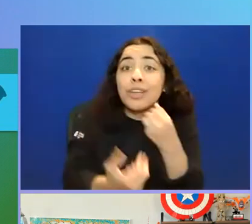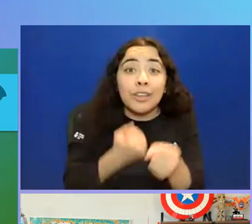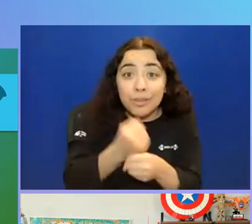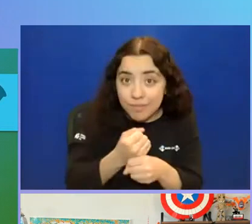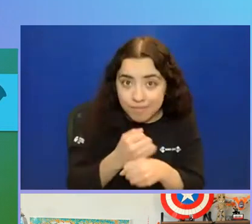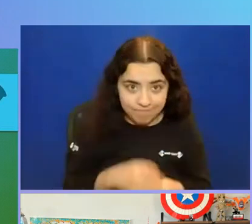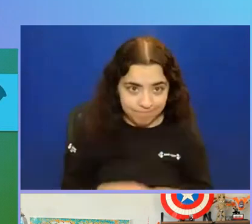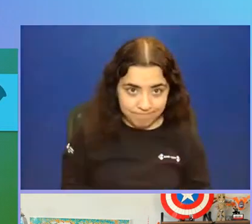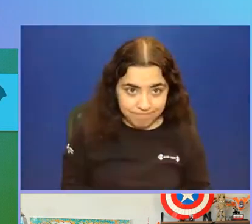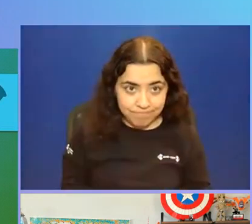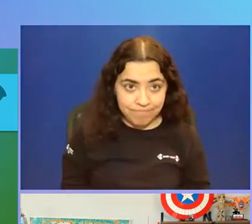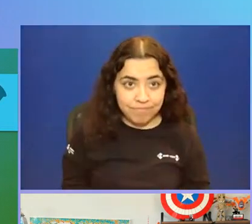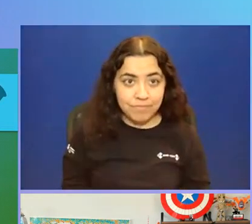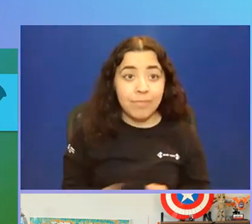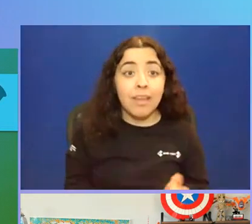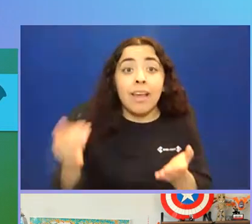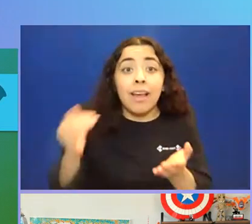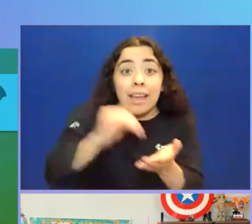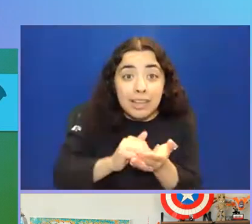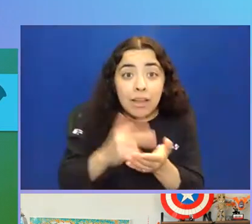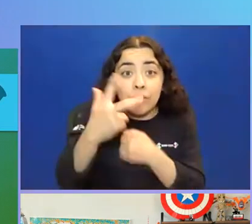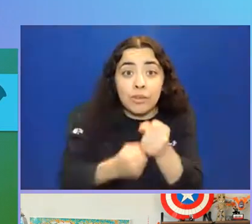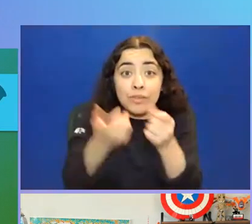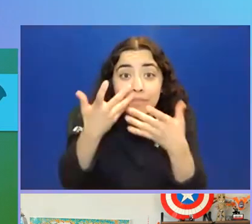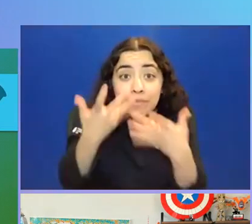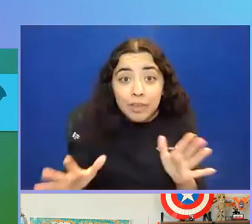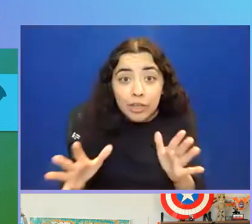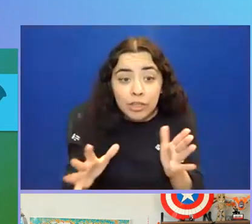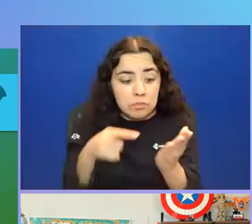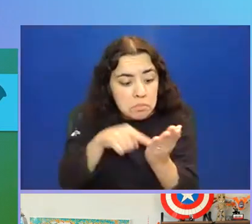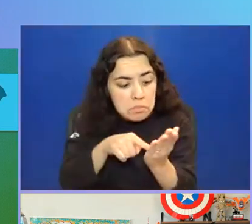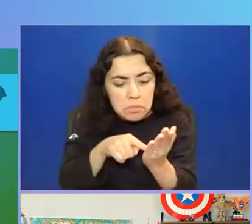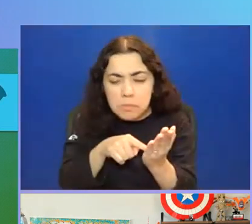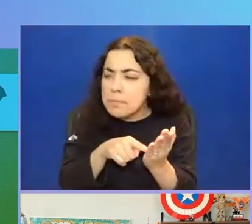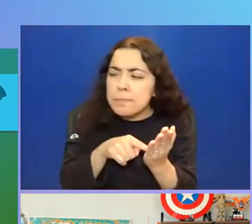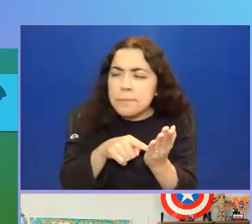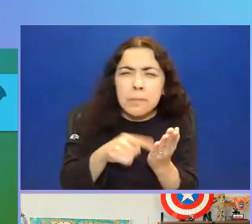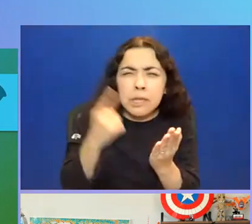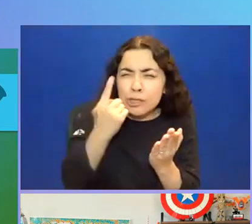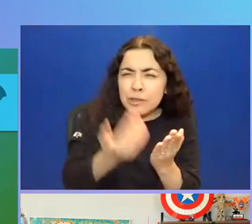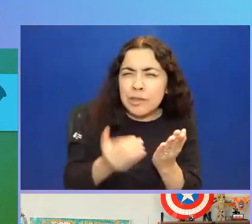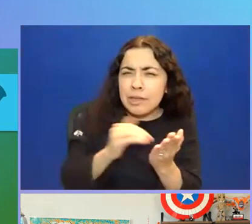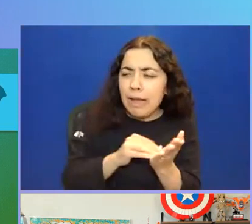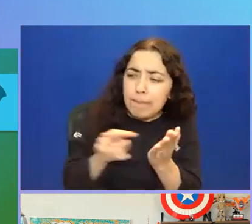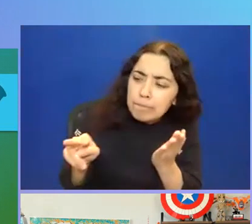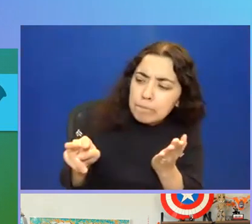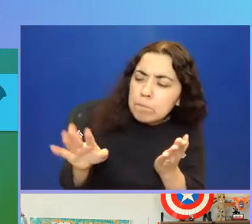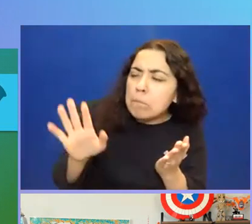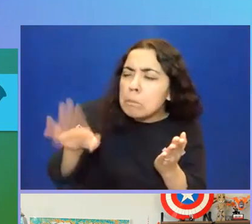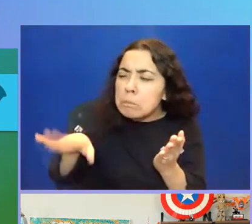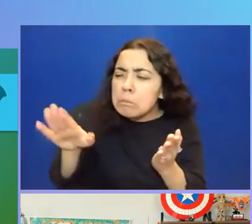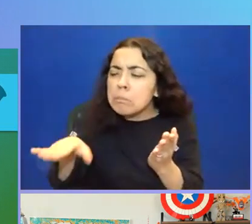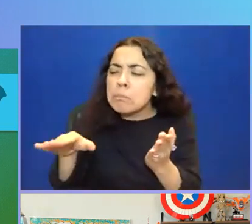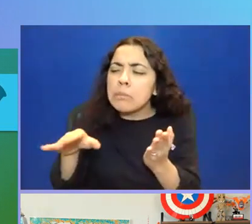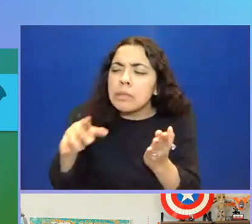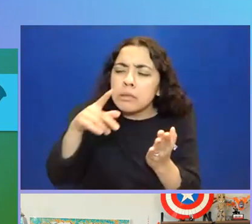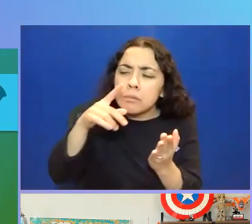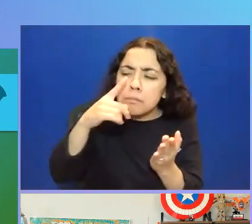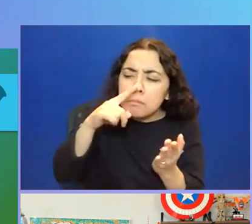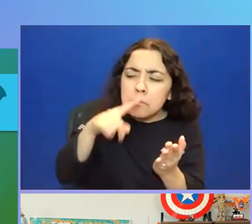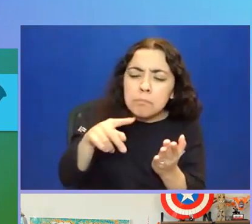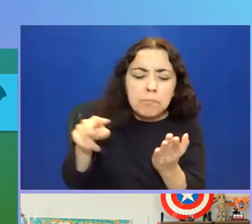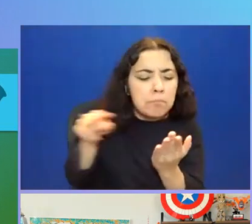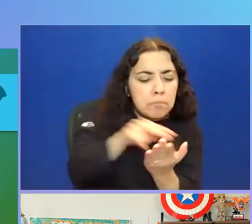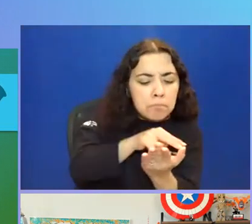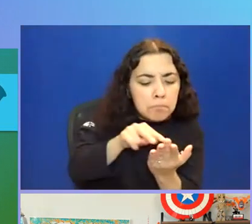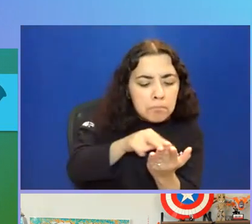for reconsideration. Hey, that's a great time to, look at that relationship and make